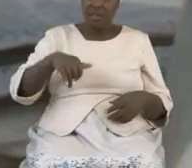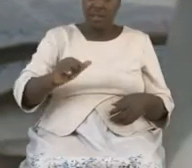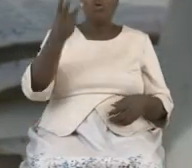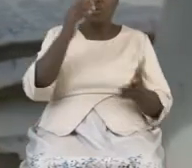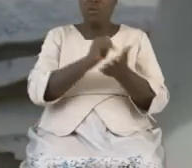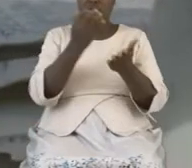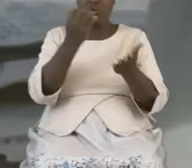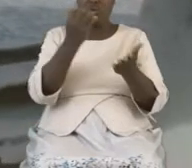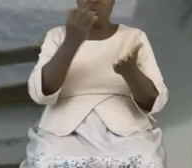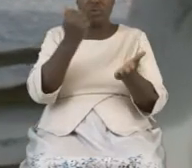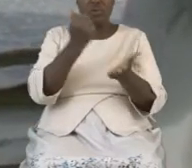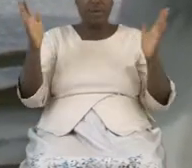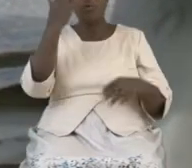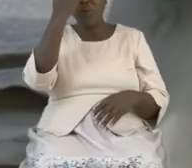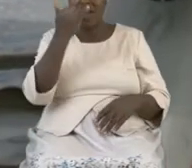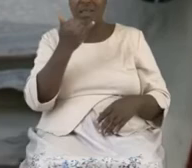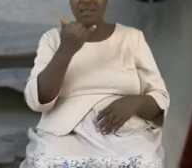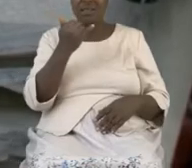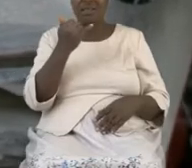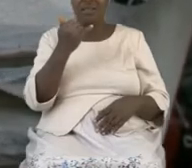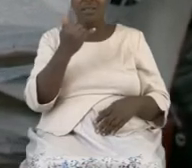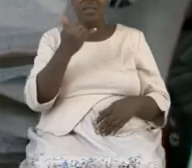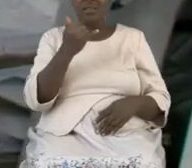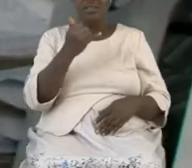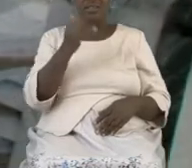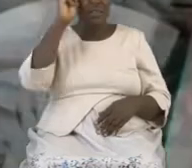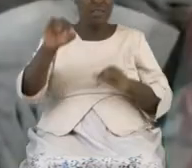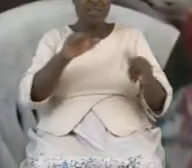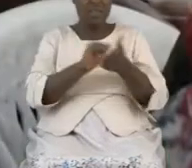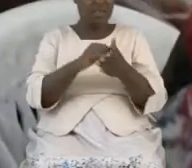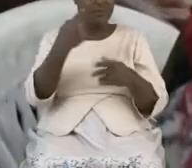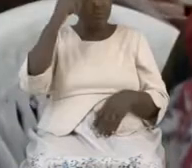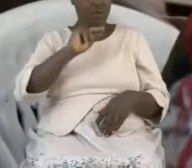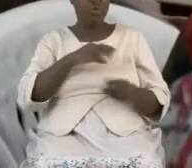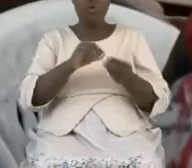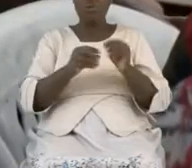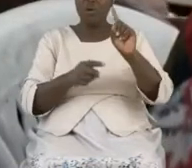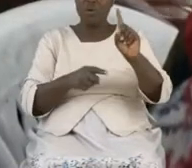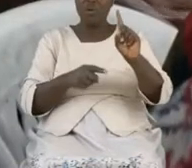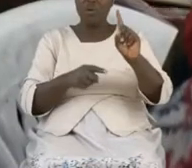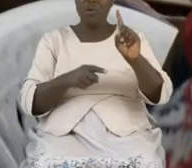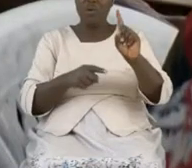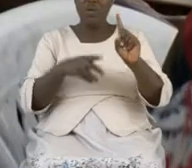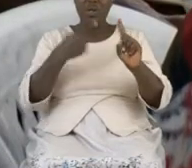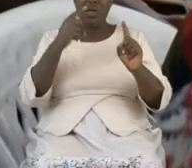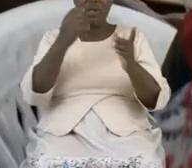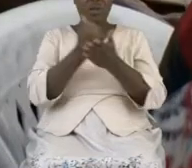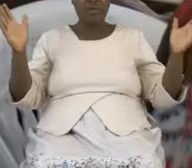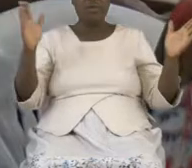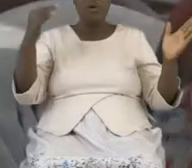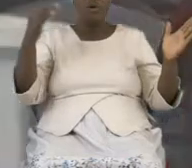Why? He did that for us. Number one, the crucifixion of the sinless Savior. Number